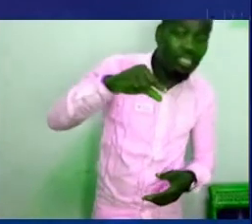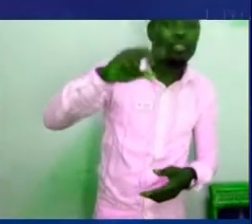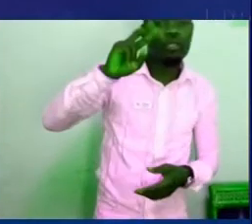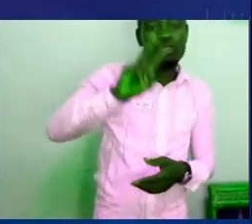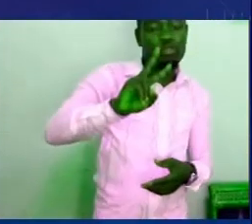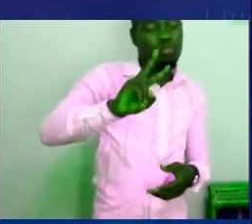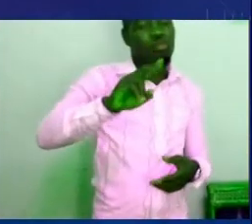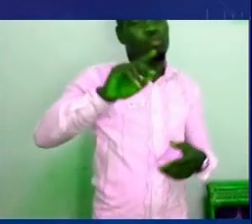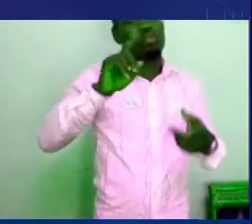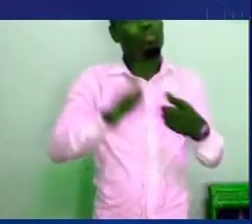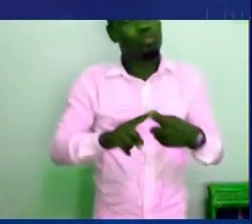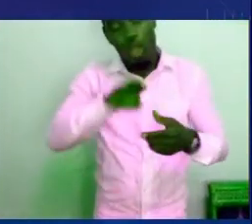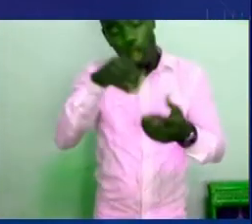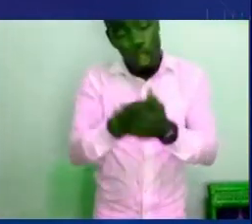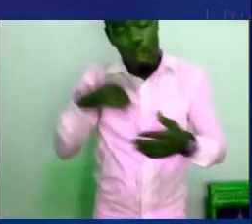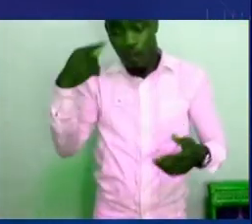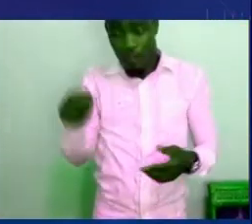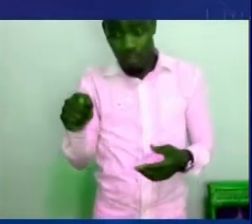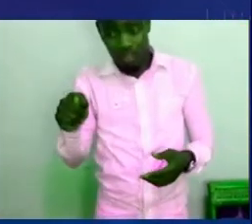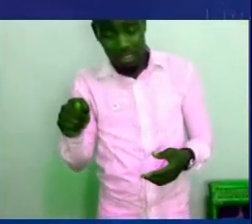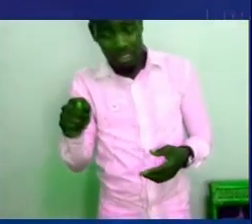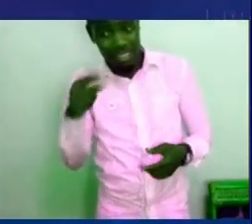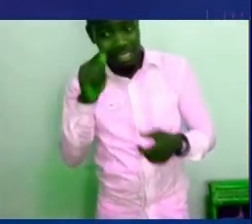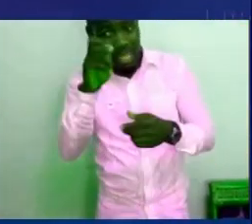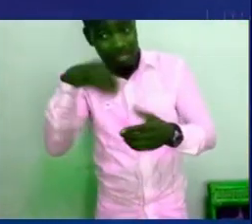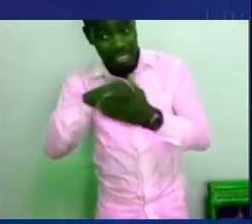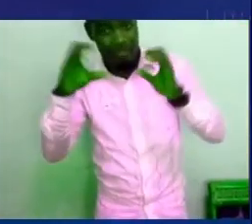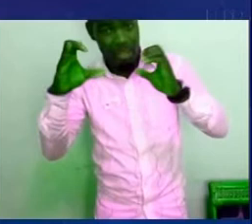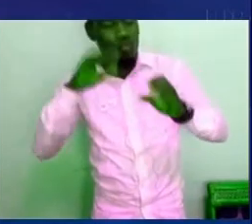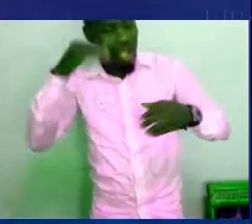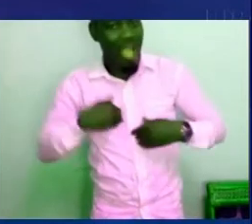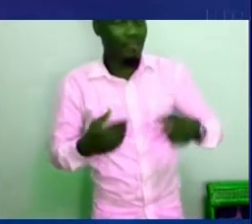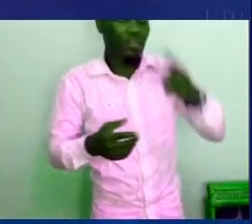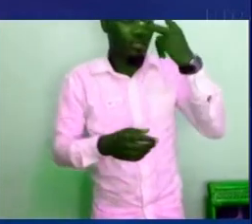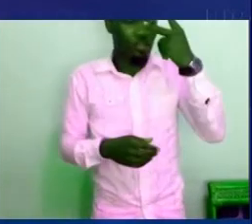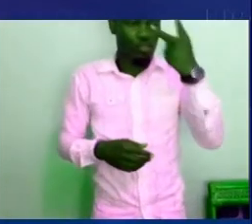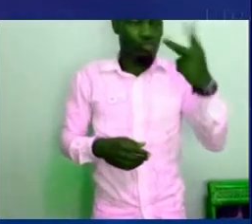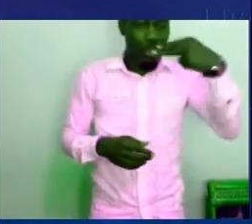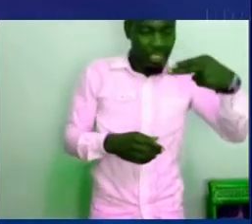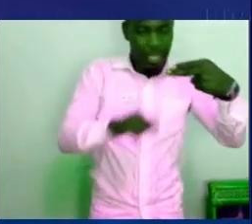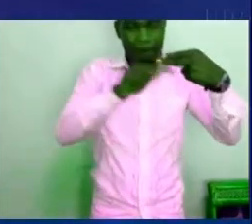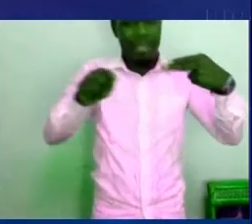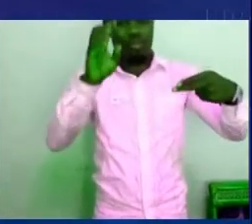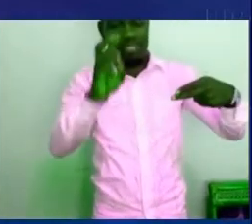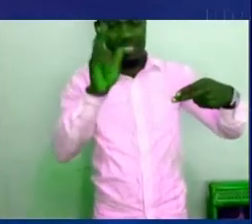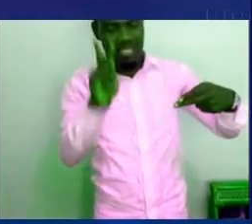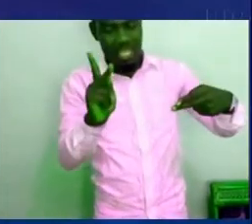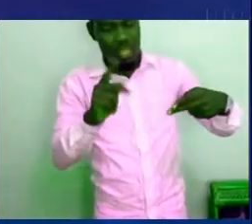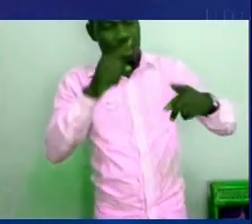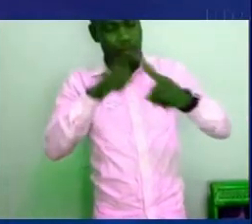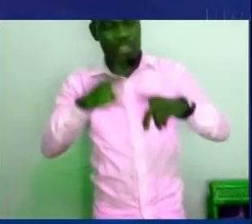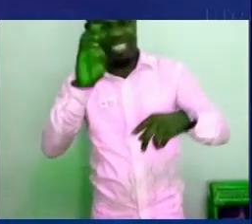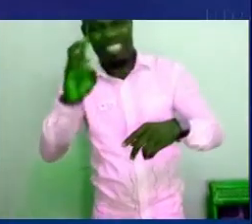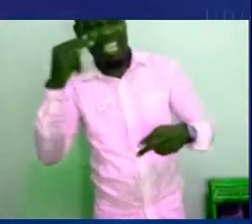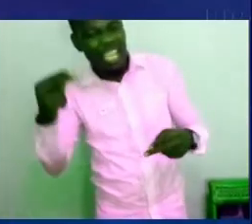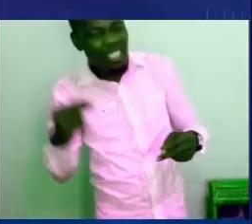if we now multiply this quantity 2 with all the terms in this bracket, we are going to have 2h minus